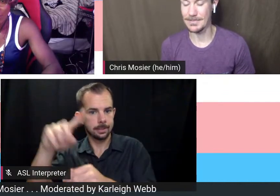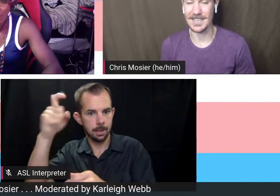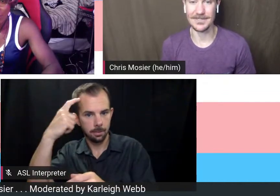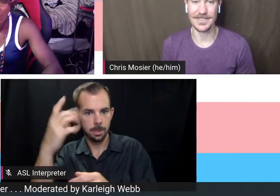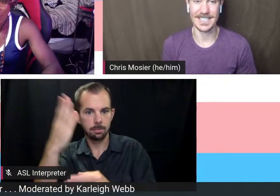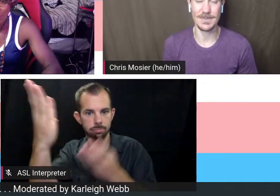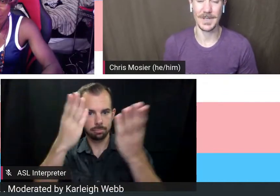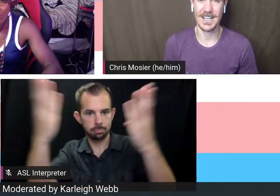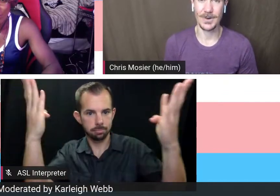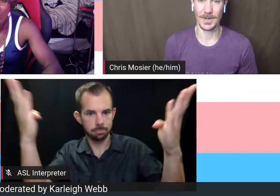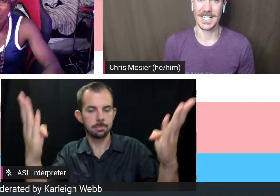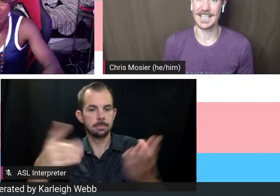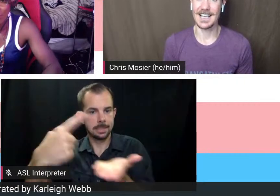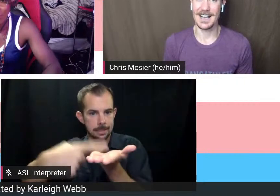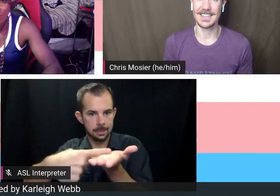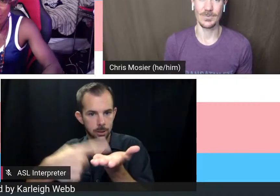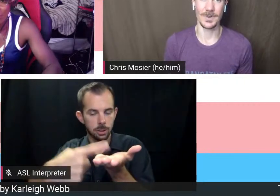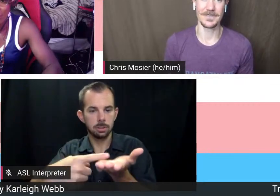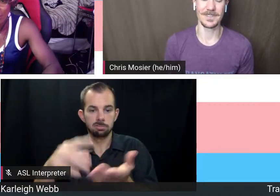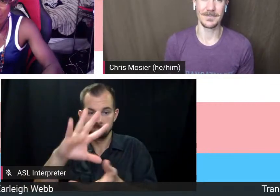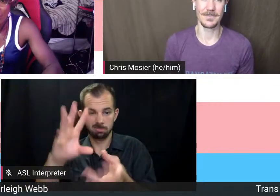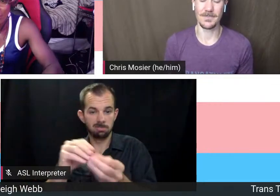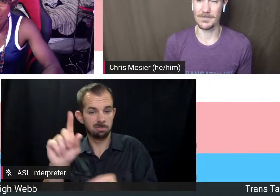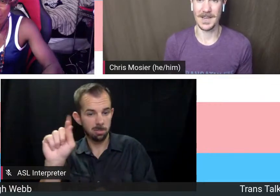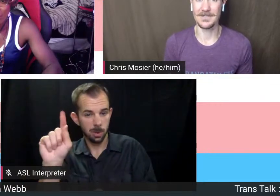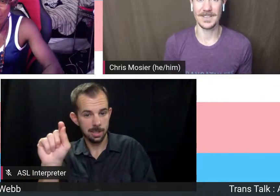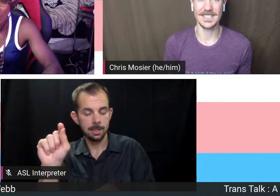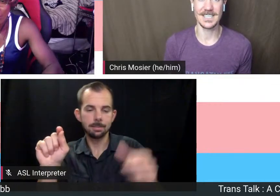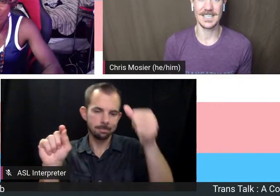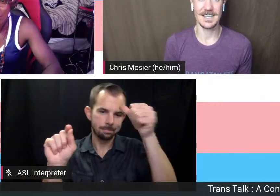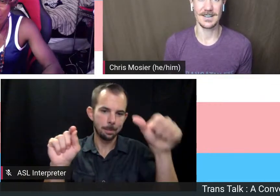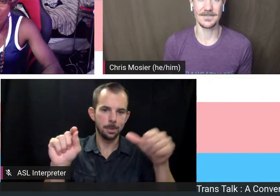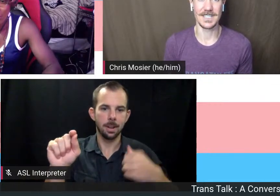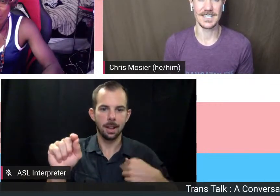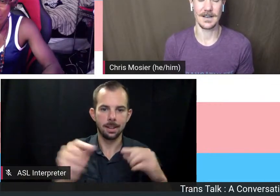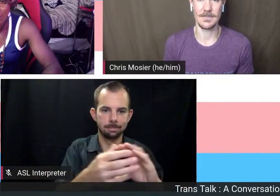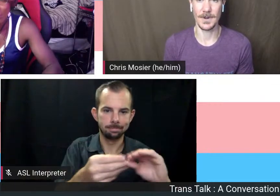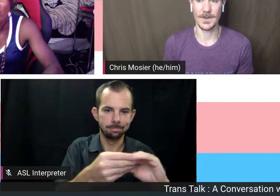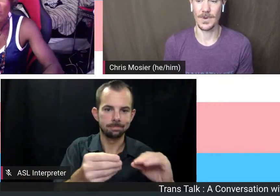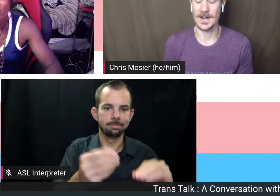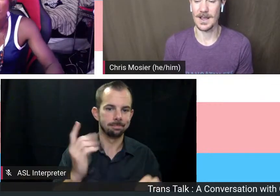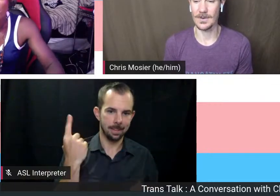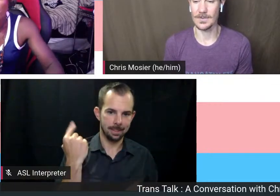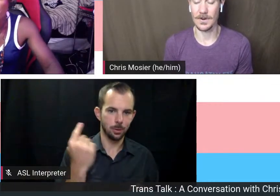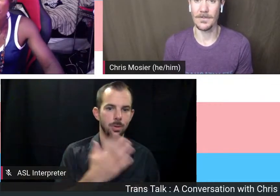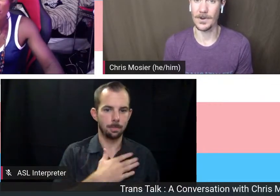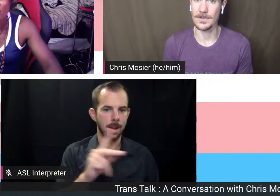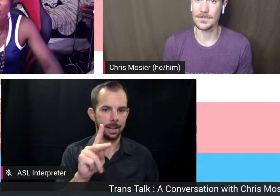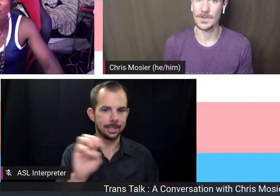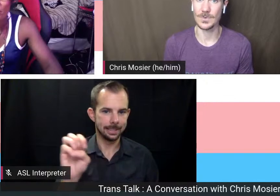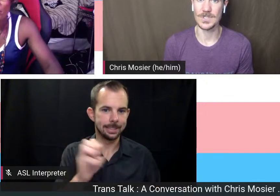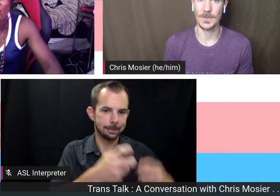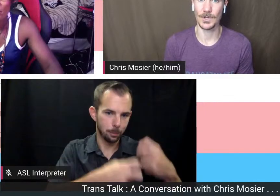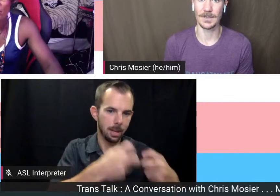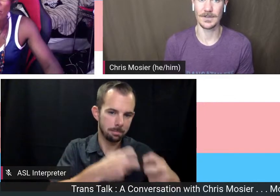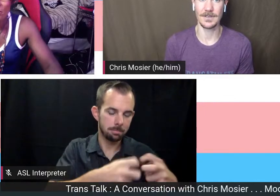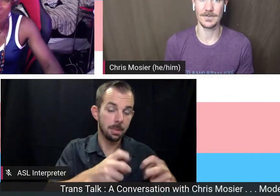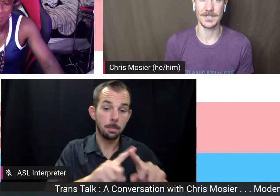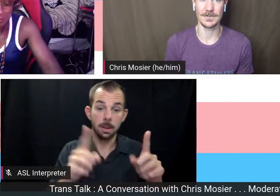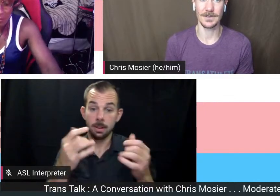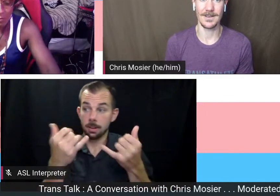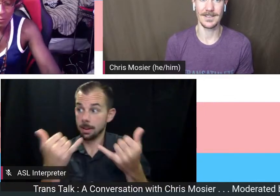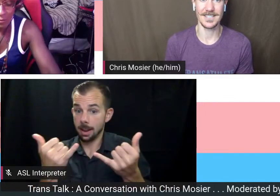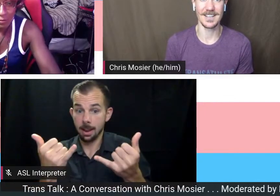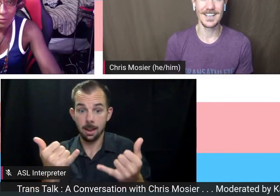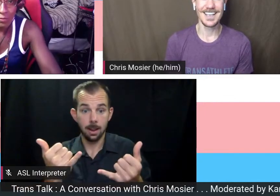my knee being fixed, but really, I think one of the benefits of this time period right now, there are very few, so I'm really looking